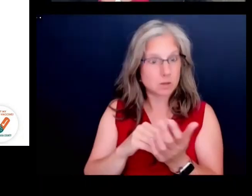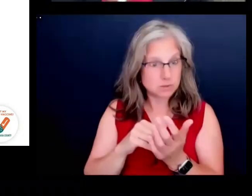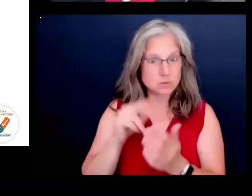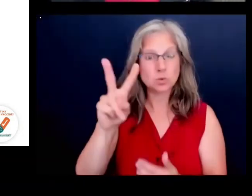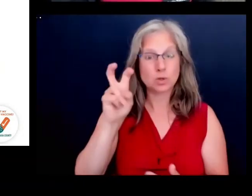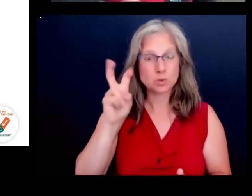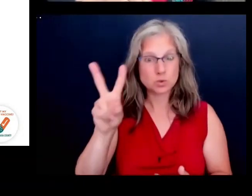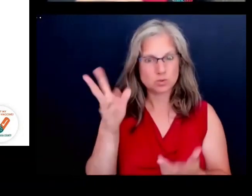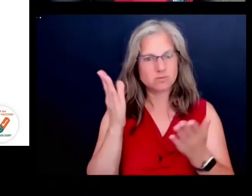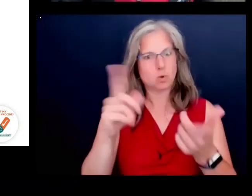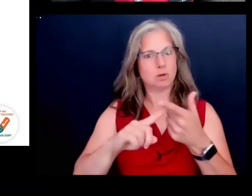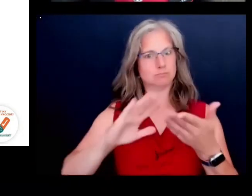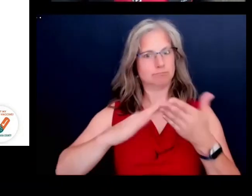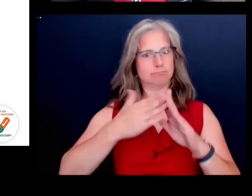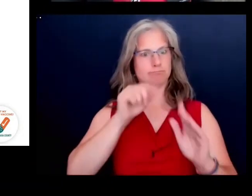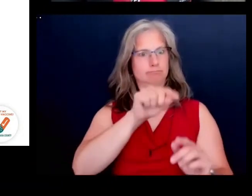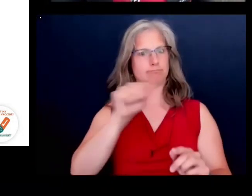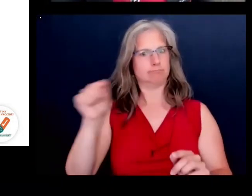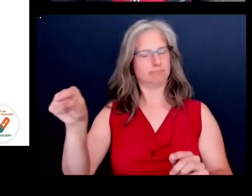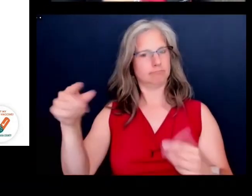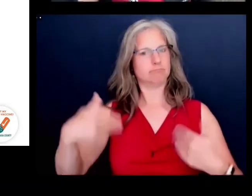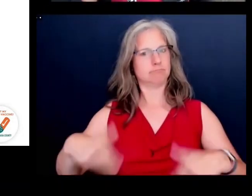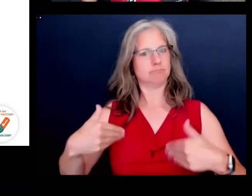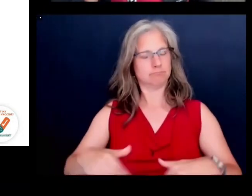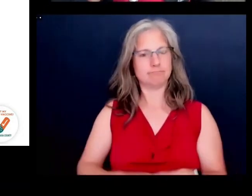12,202 shots to community members.